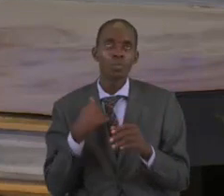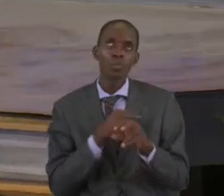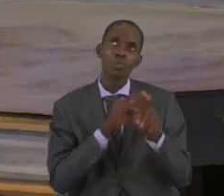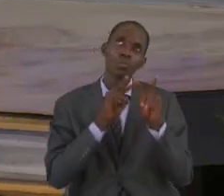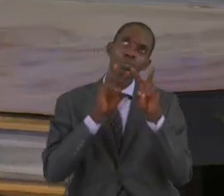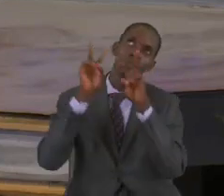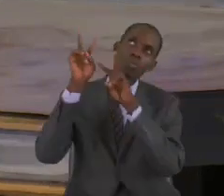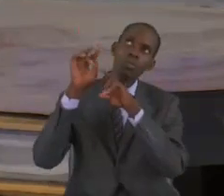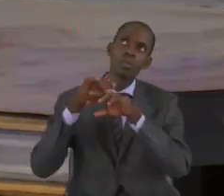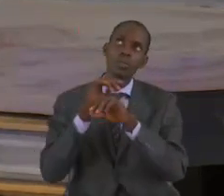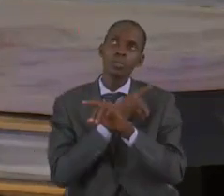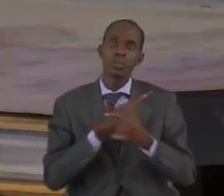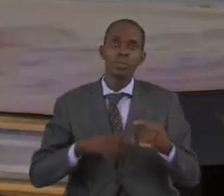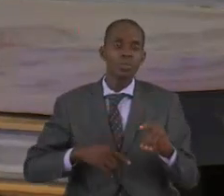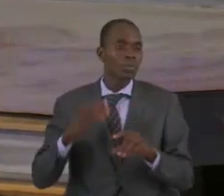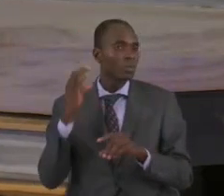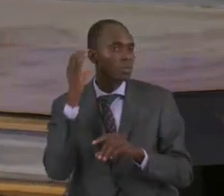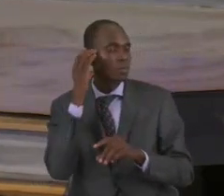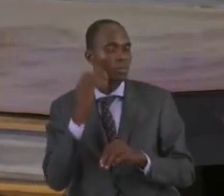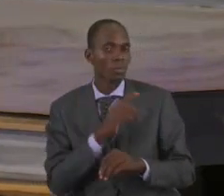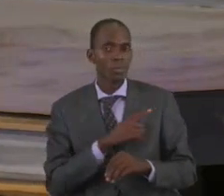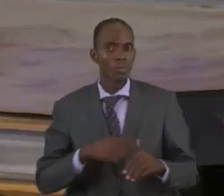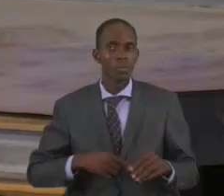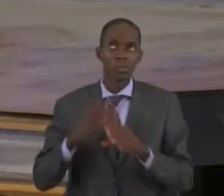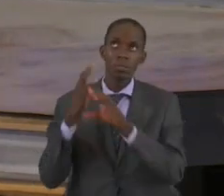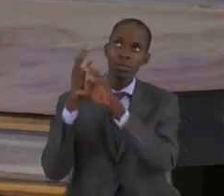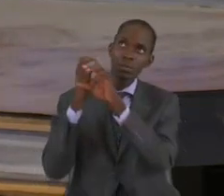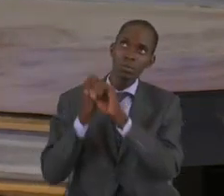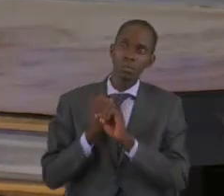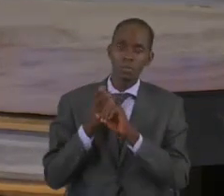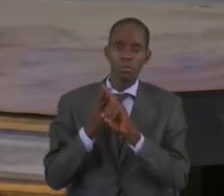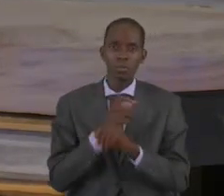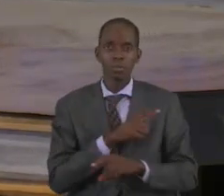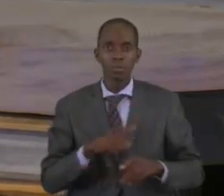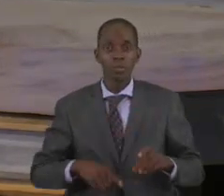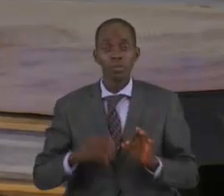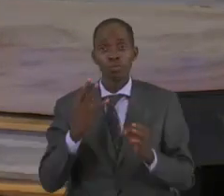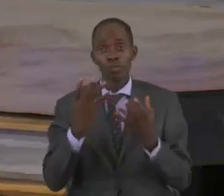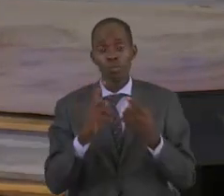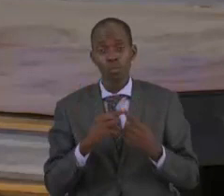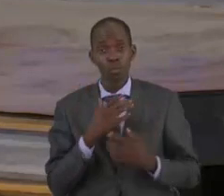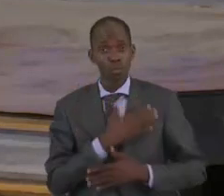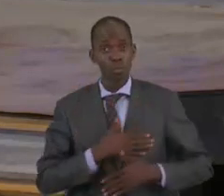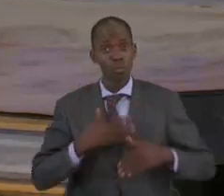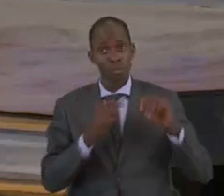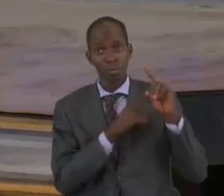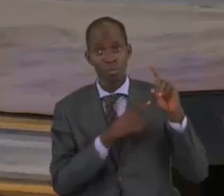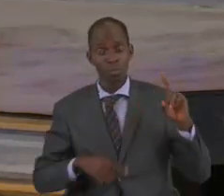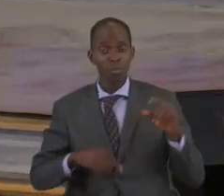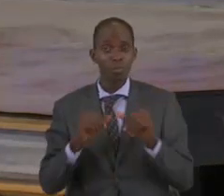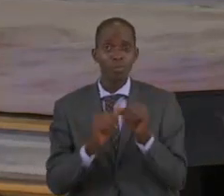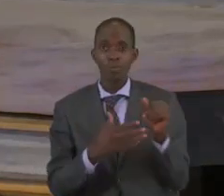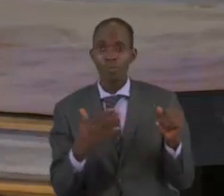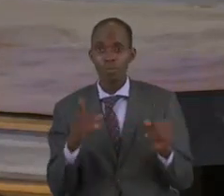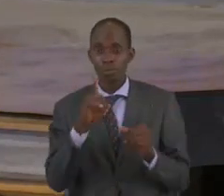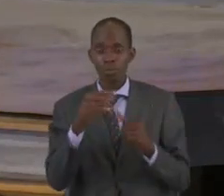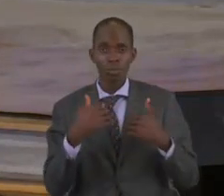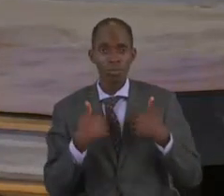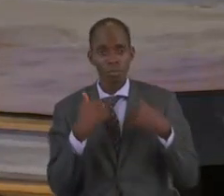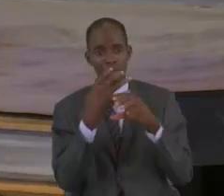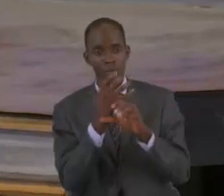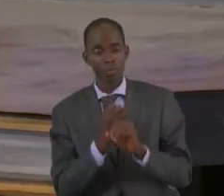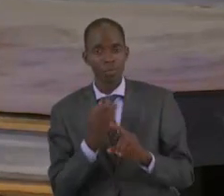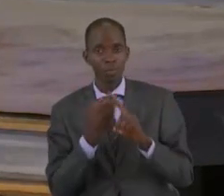we hear the Lord, we receive from the Lord. If we're going to please the Lord, everything we have received from